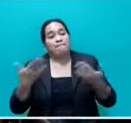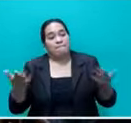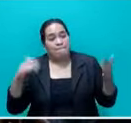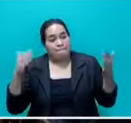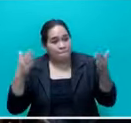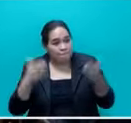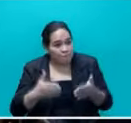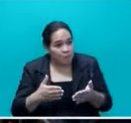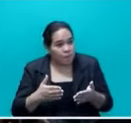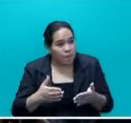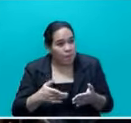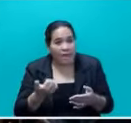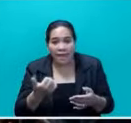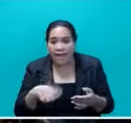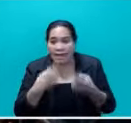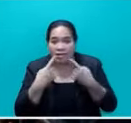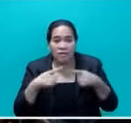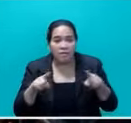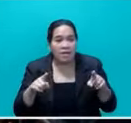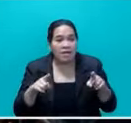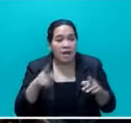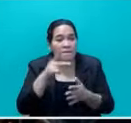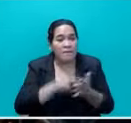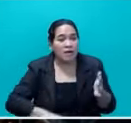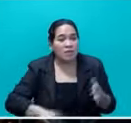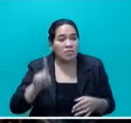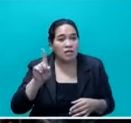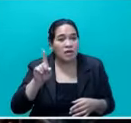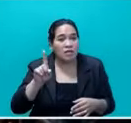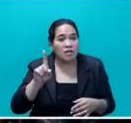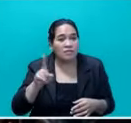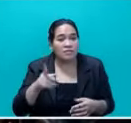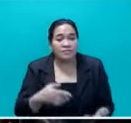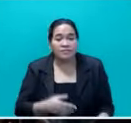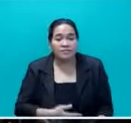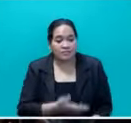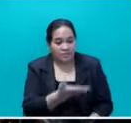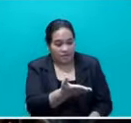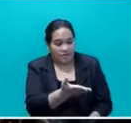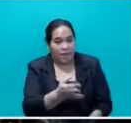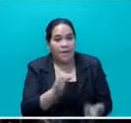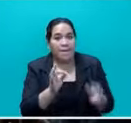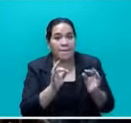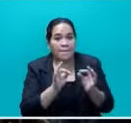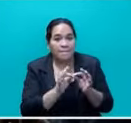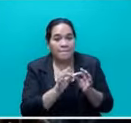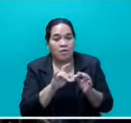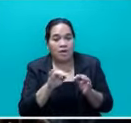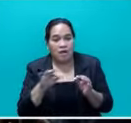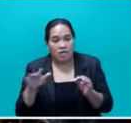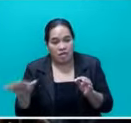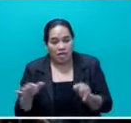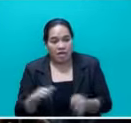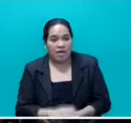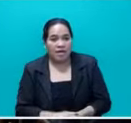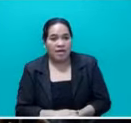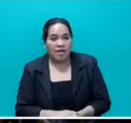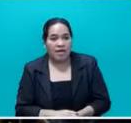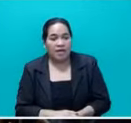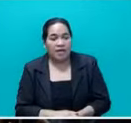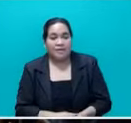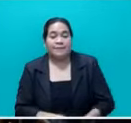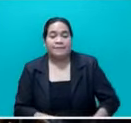Any comments on part one? Honorable Bulanova, you have the floor. Speaker, sir,